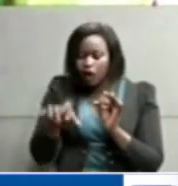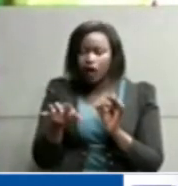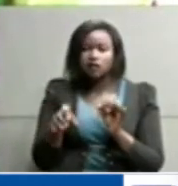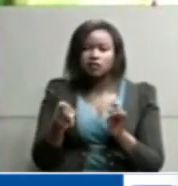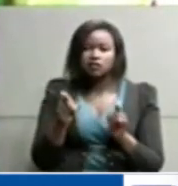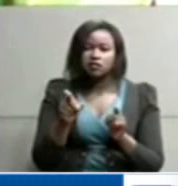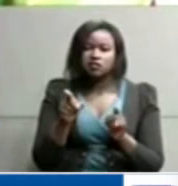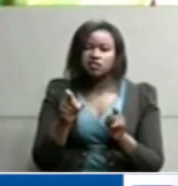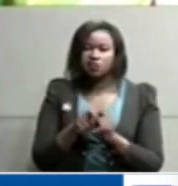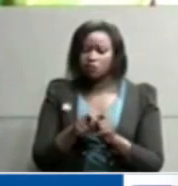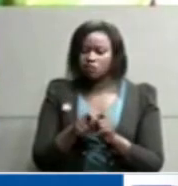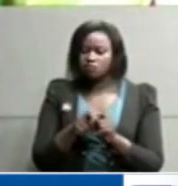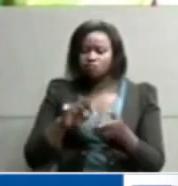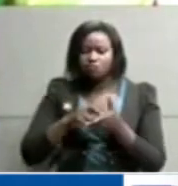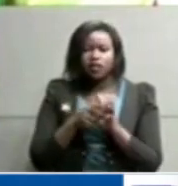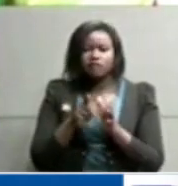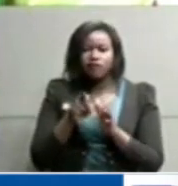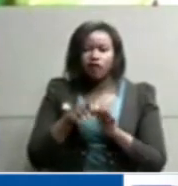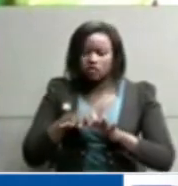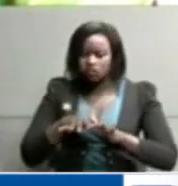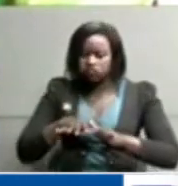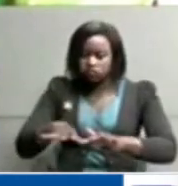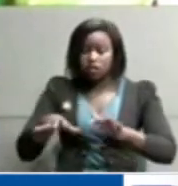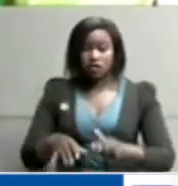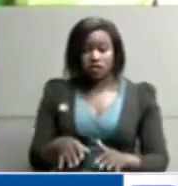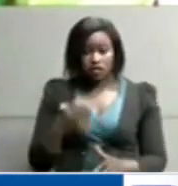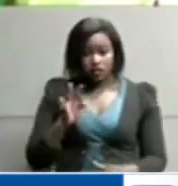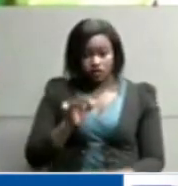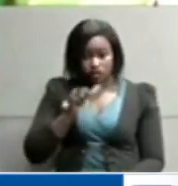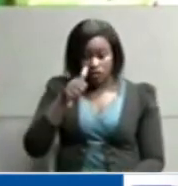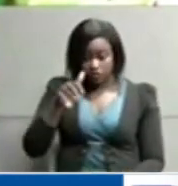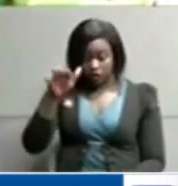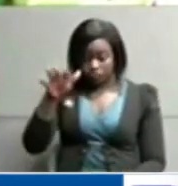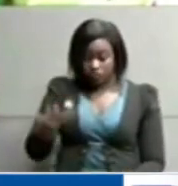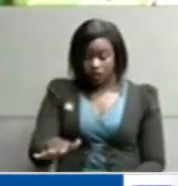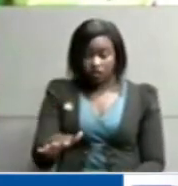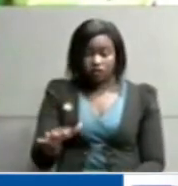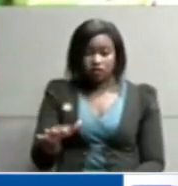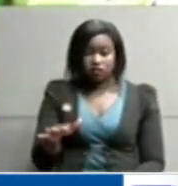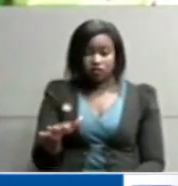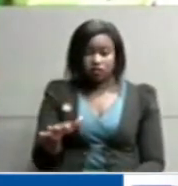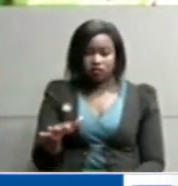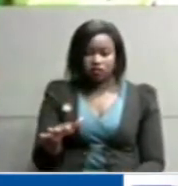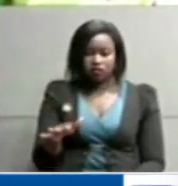contaminating the surfaces. So if you handle